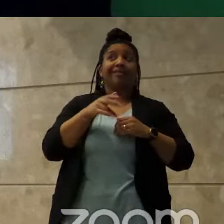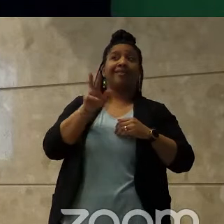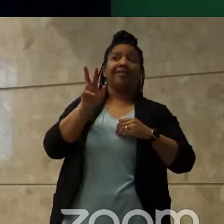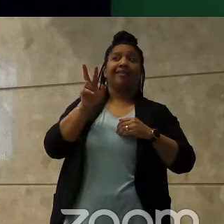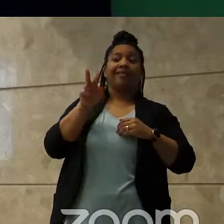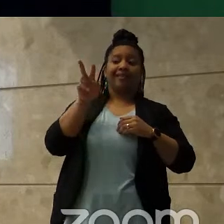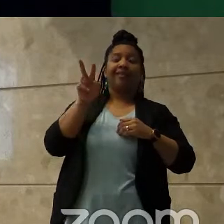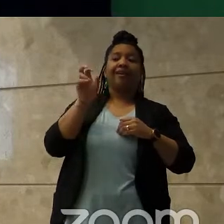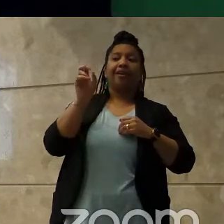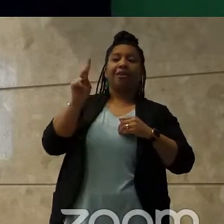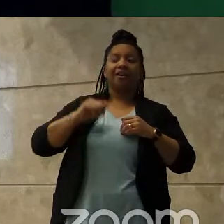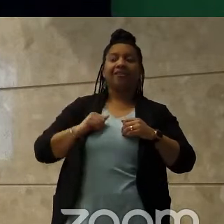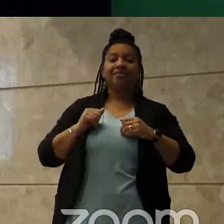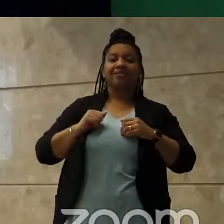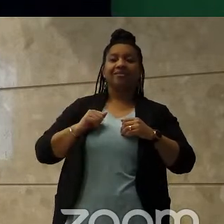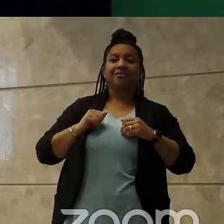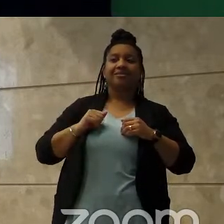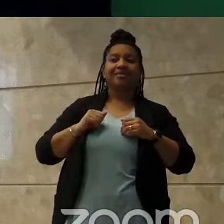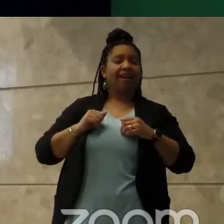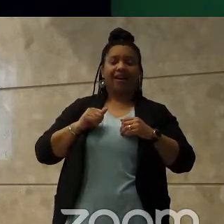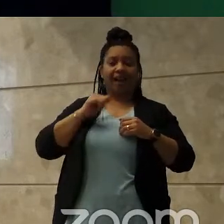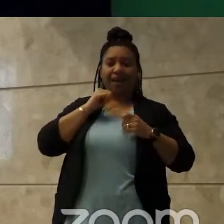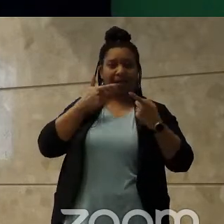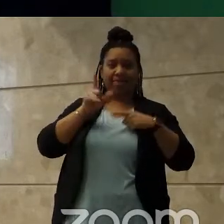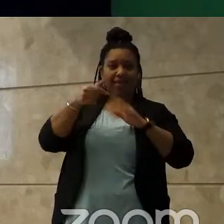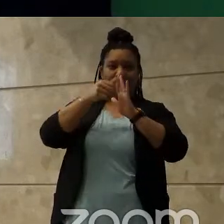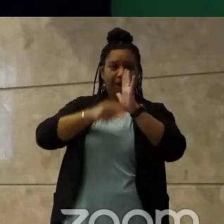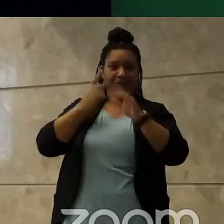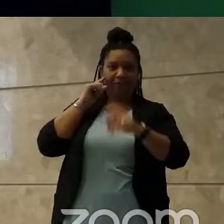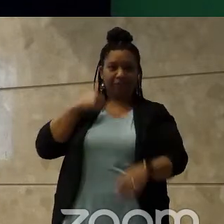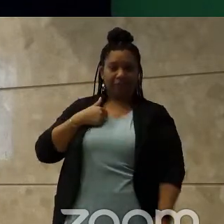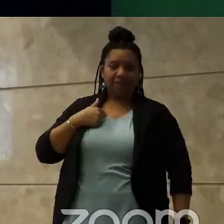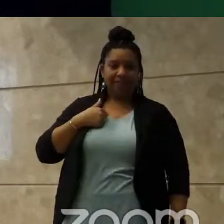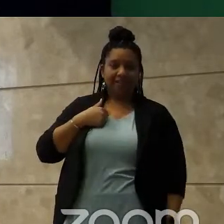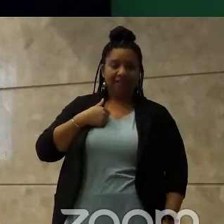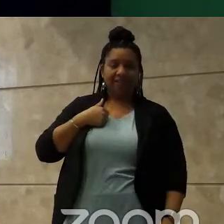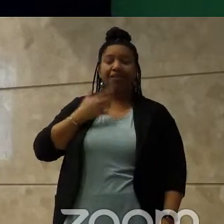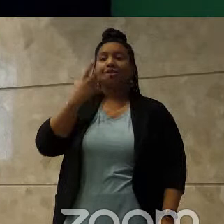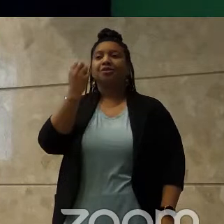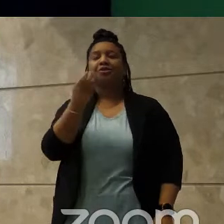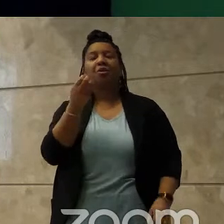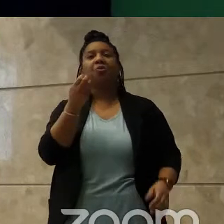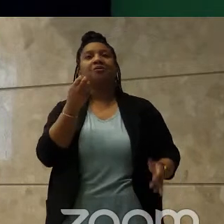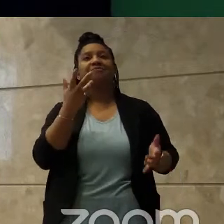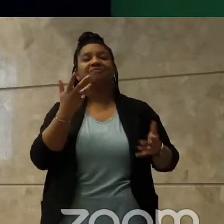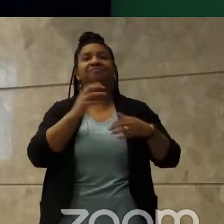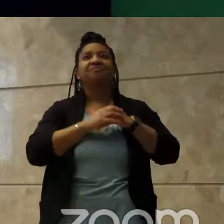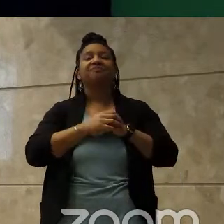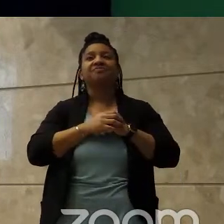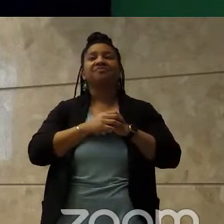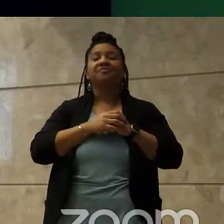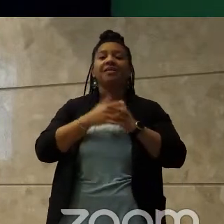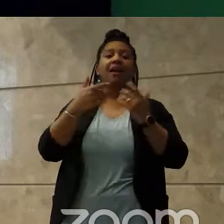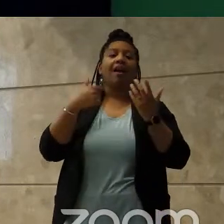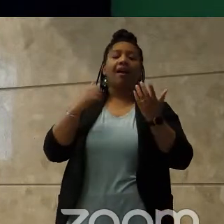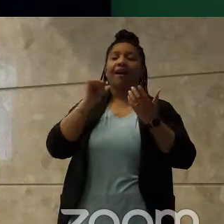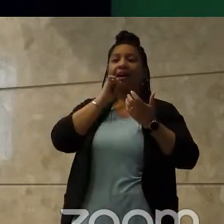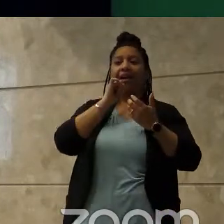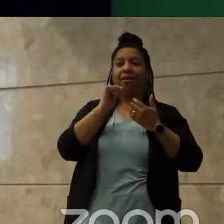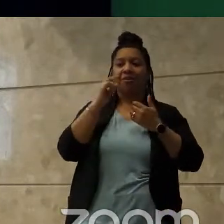All right. Am I going to let that person operate on me? So in other words, I don't think